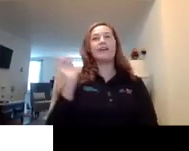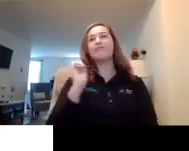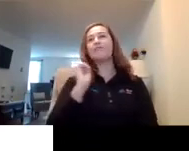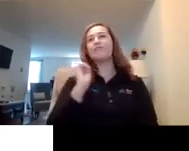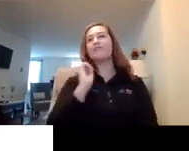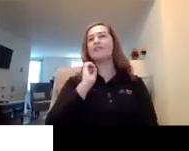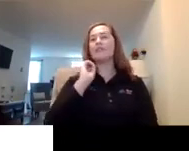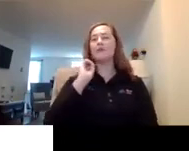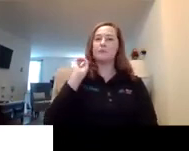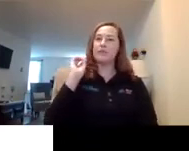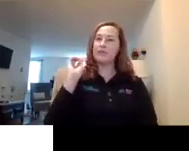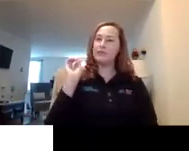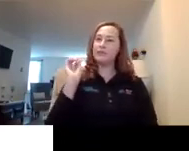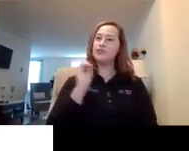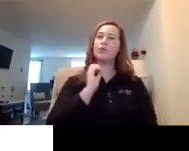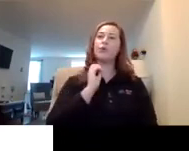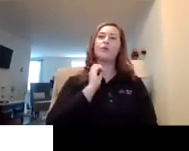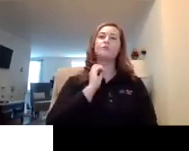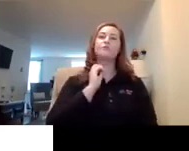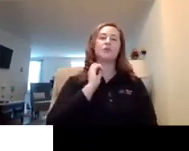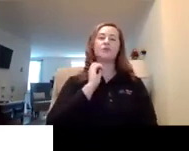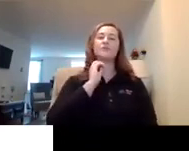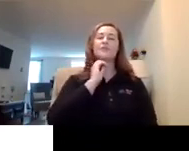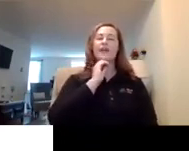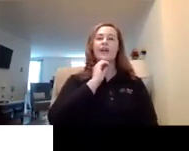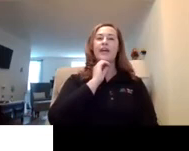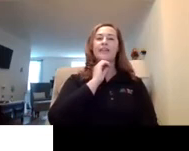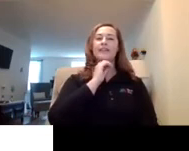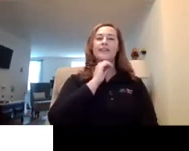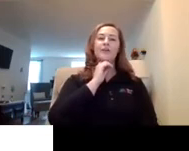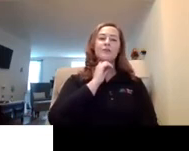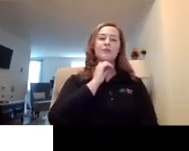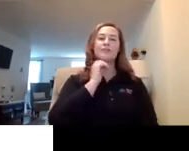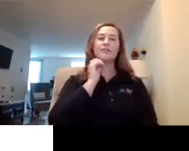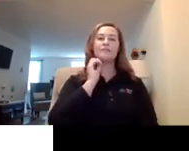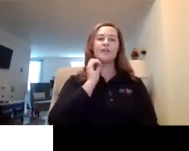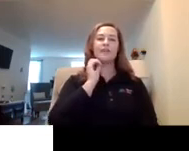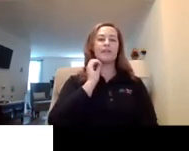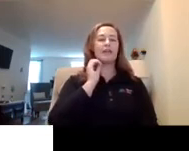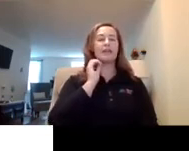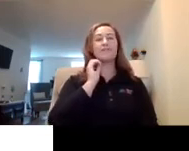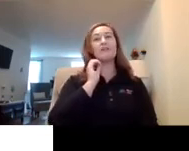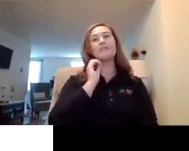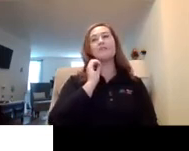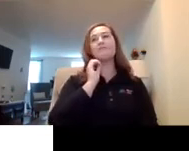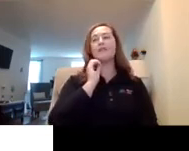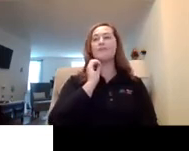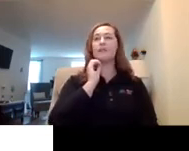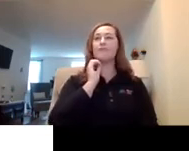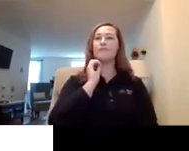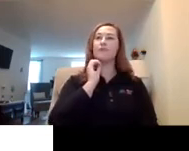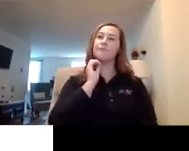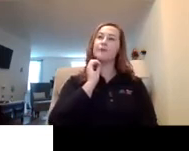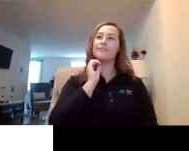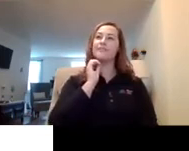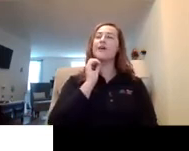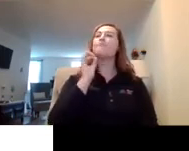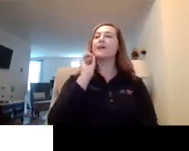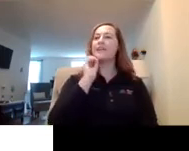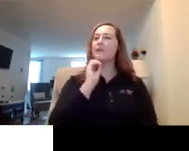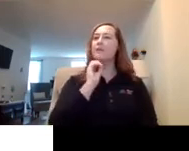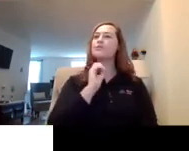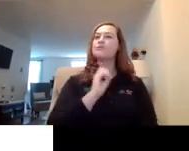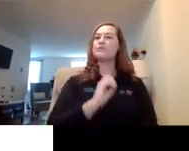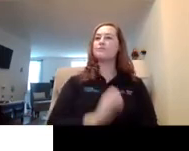were laughing, they were making jokes, and he was really making like very minimal movements,